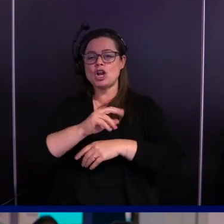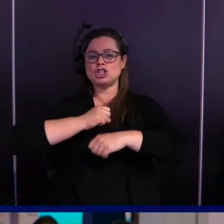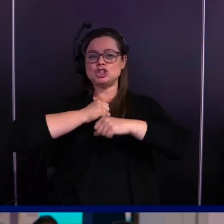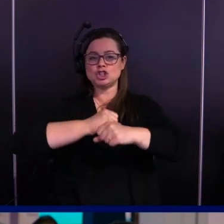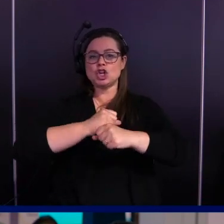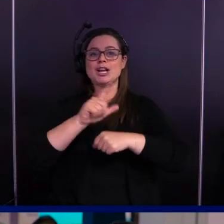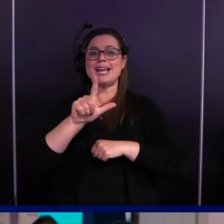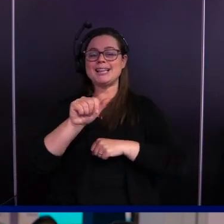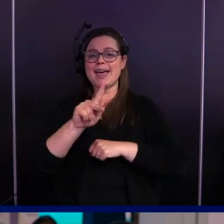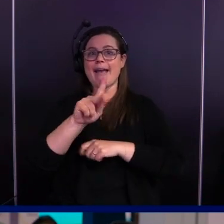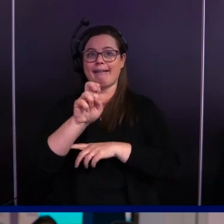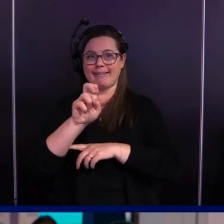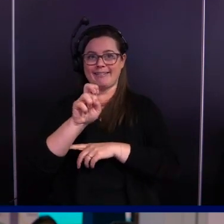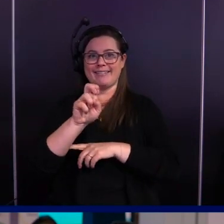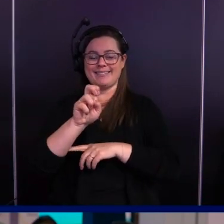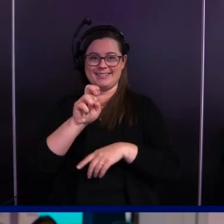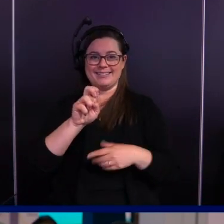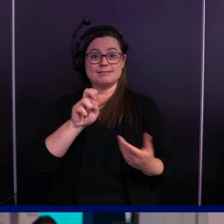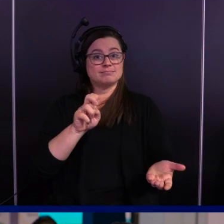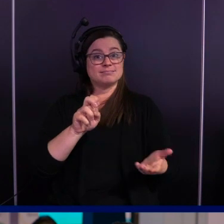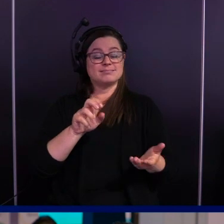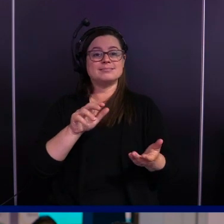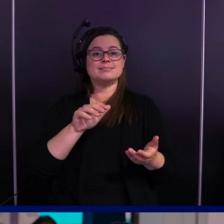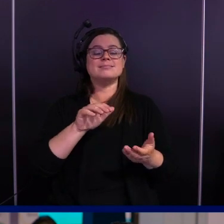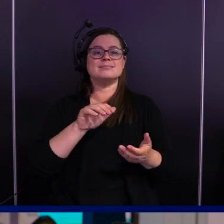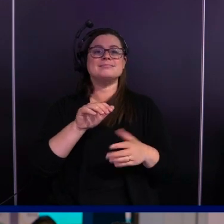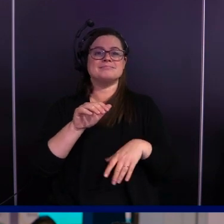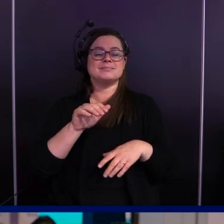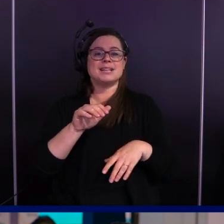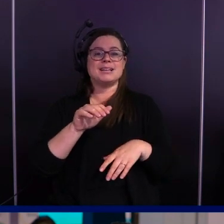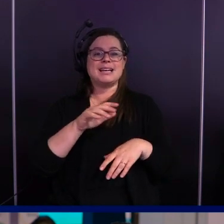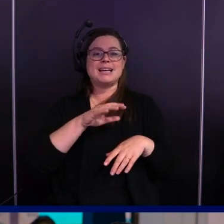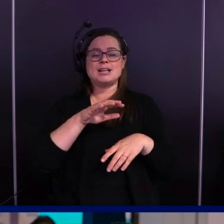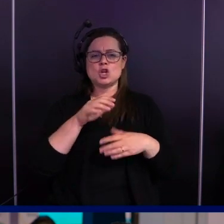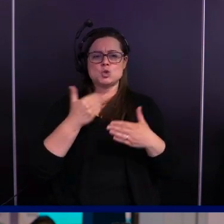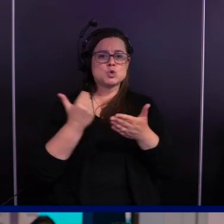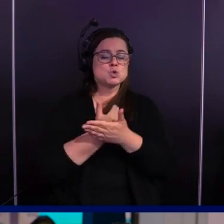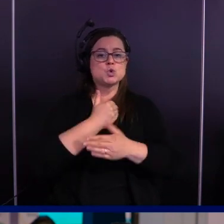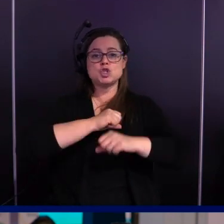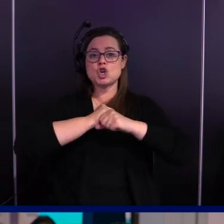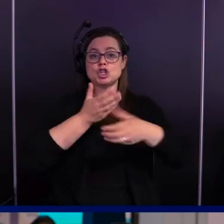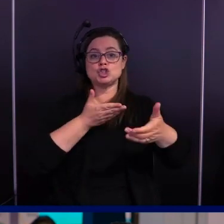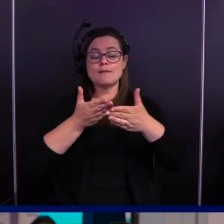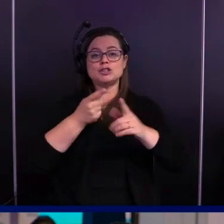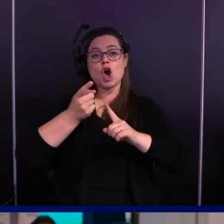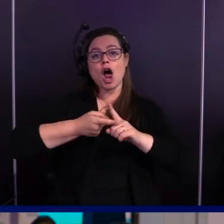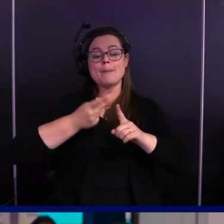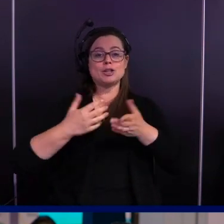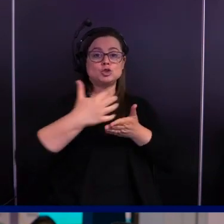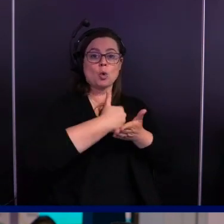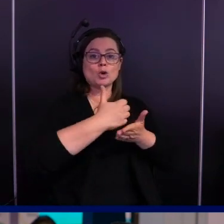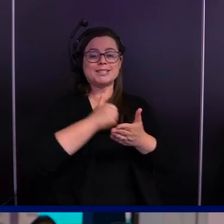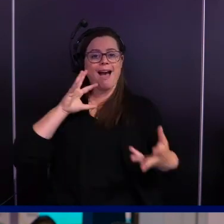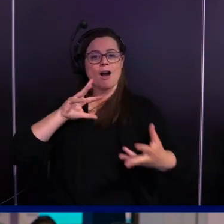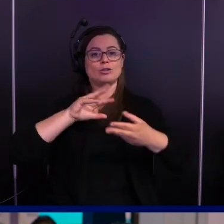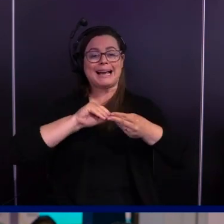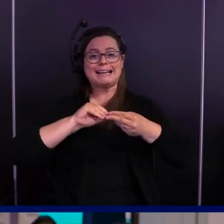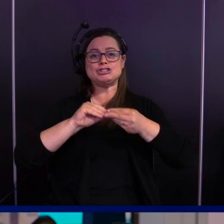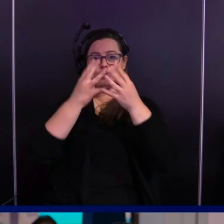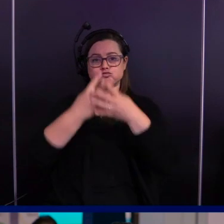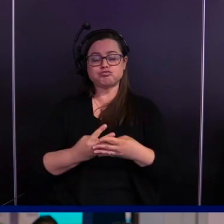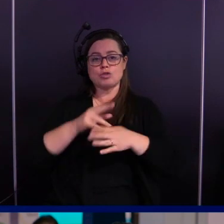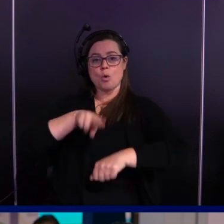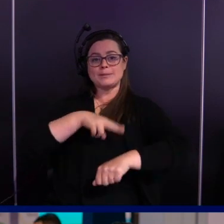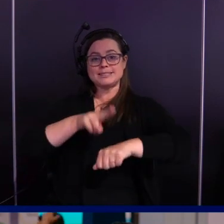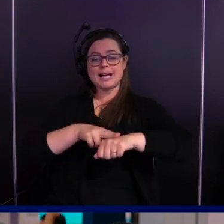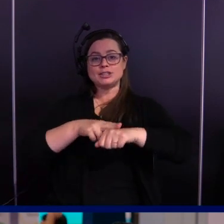Lake. Amazon Security Lake. It's a new security service that automates like sourcing, aggregation,